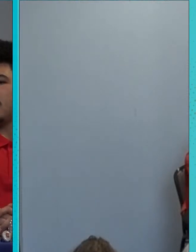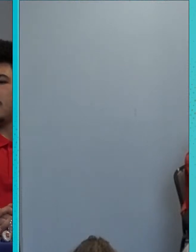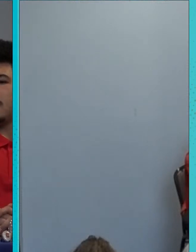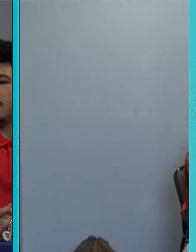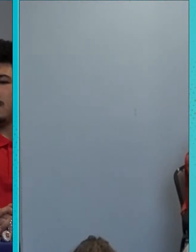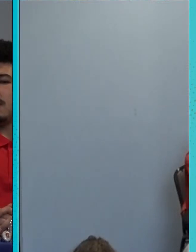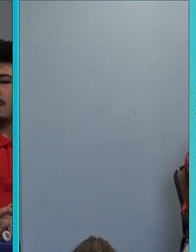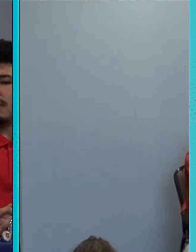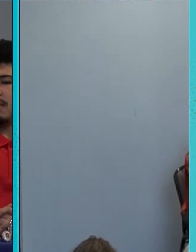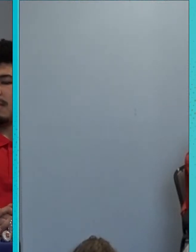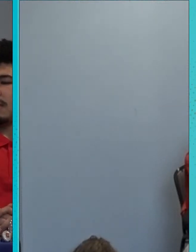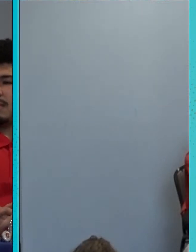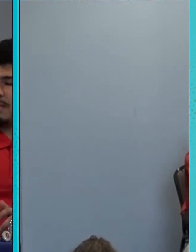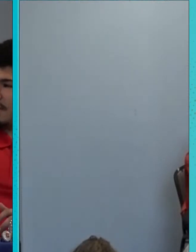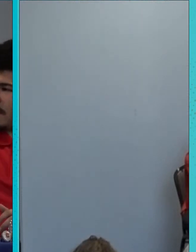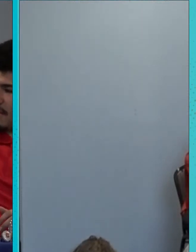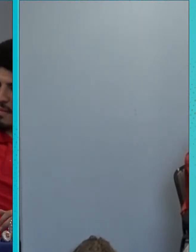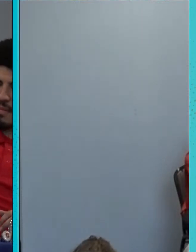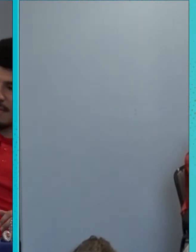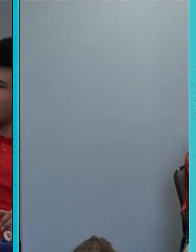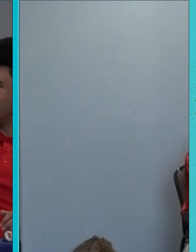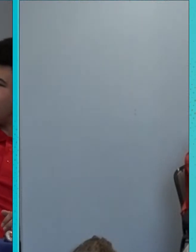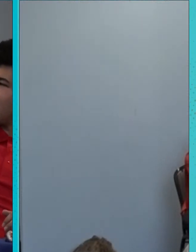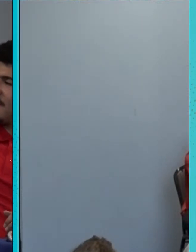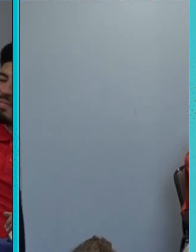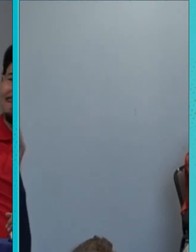see what happens.